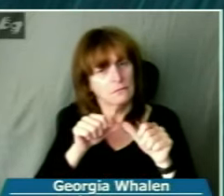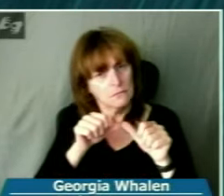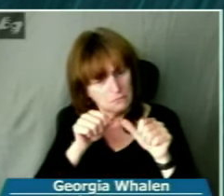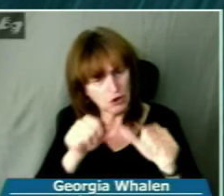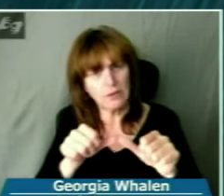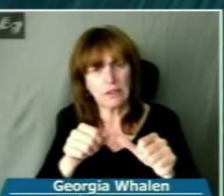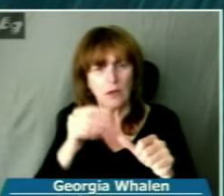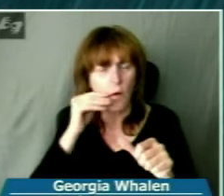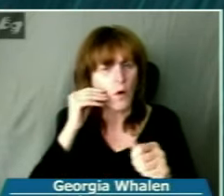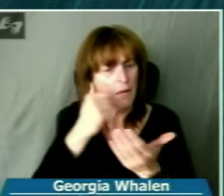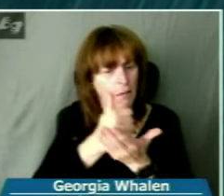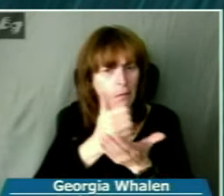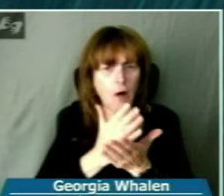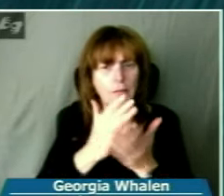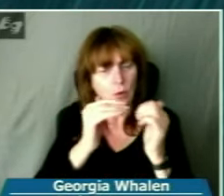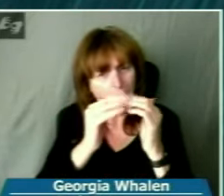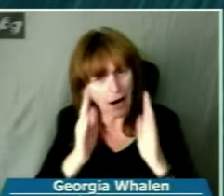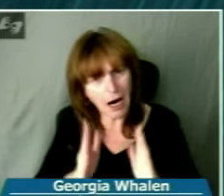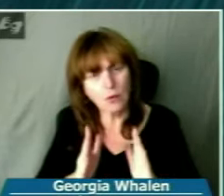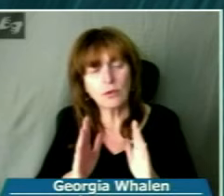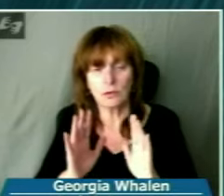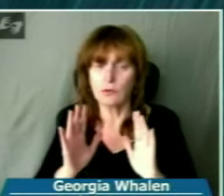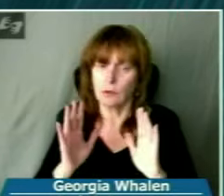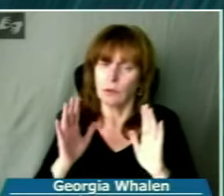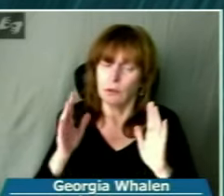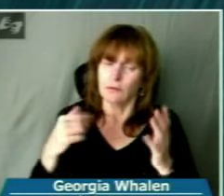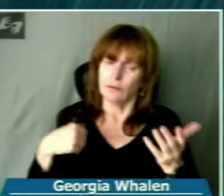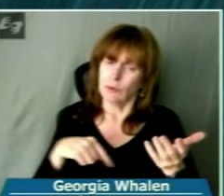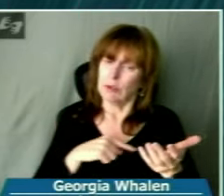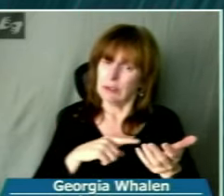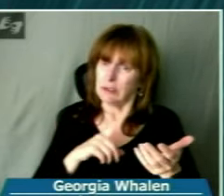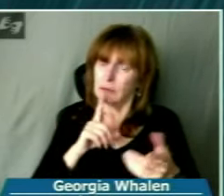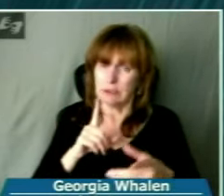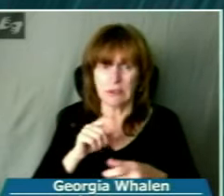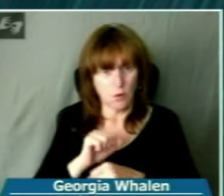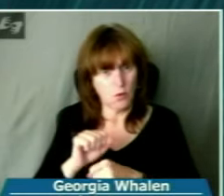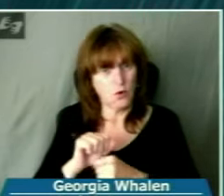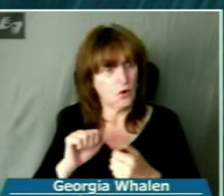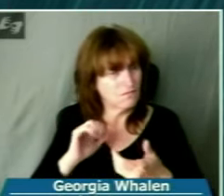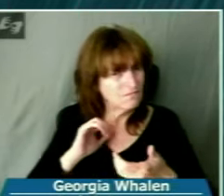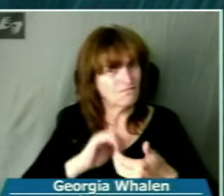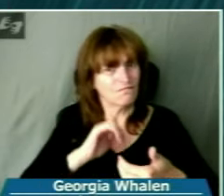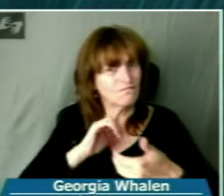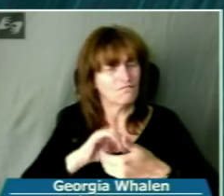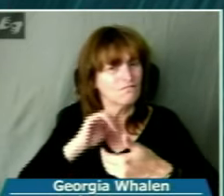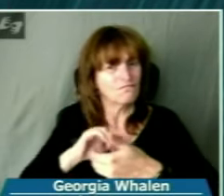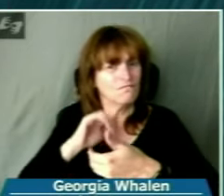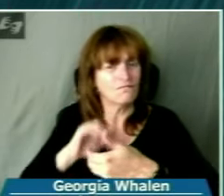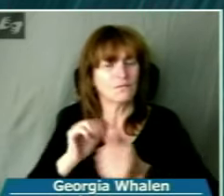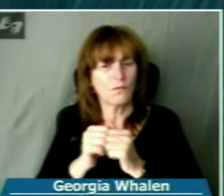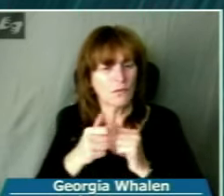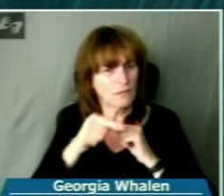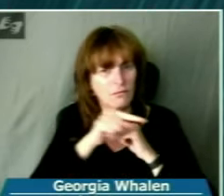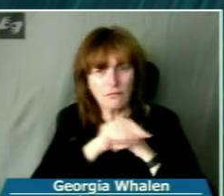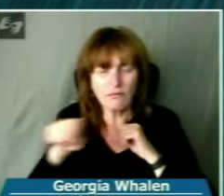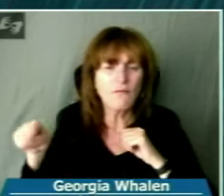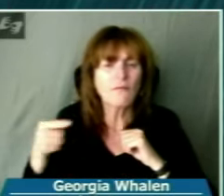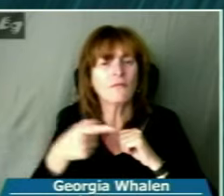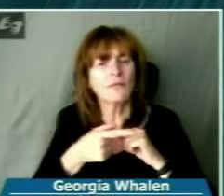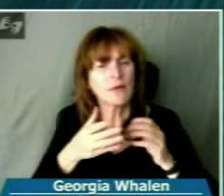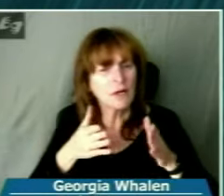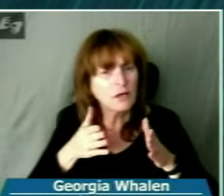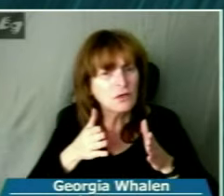for them. But we've really been depending on the guidance of our street outreach team through public health